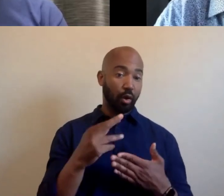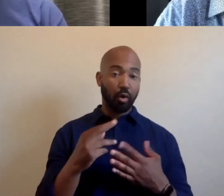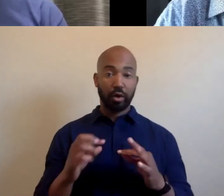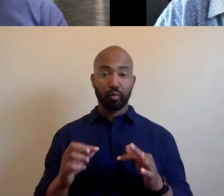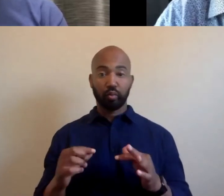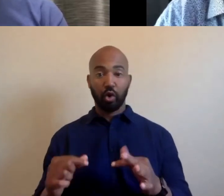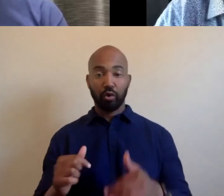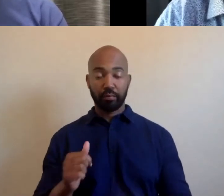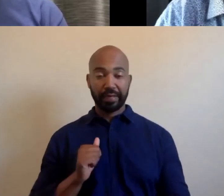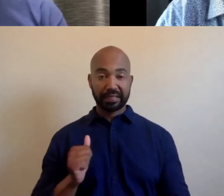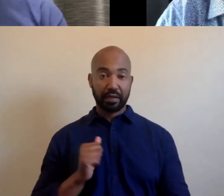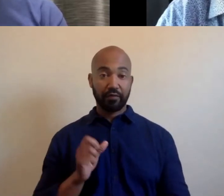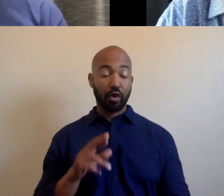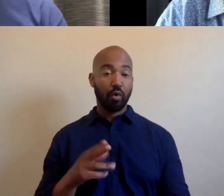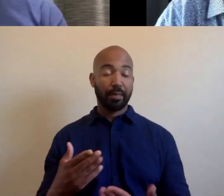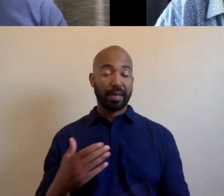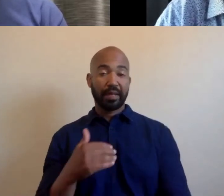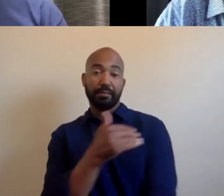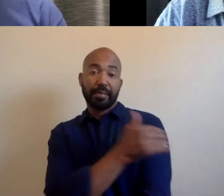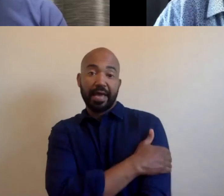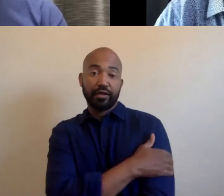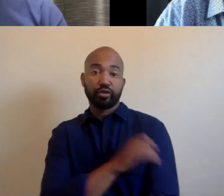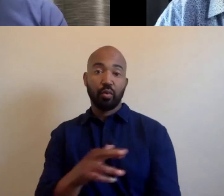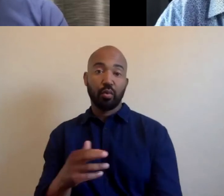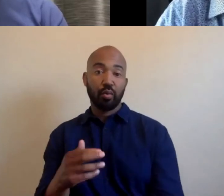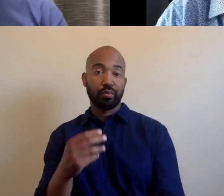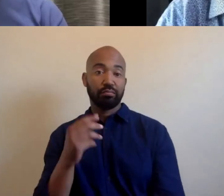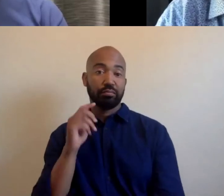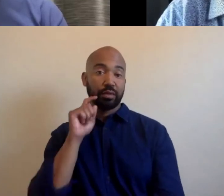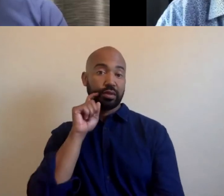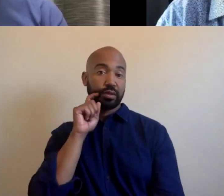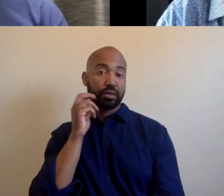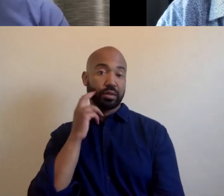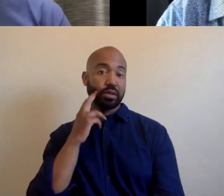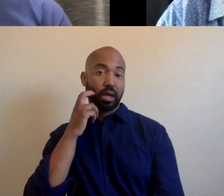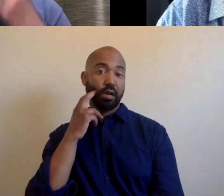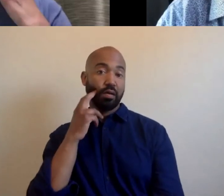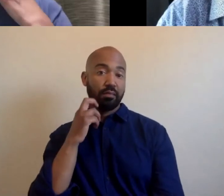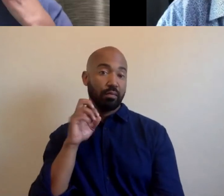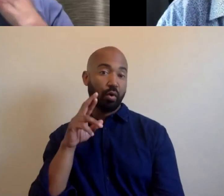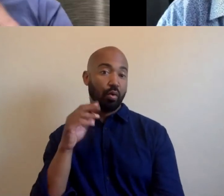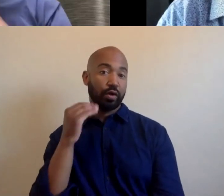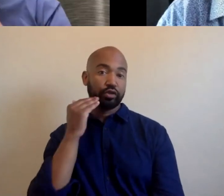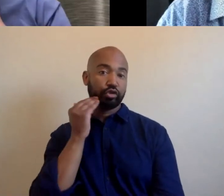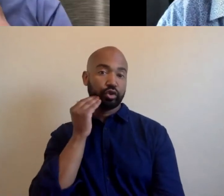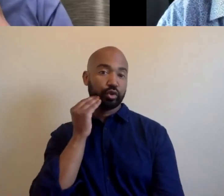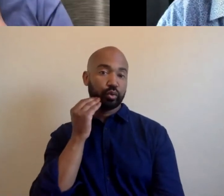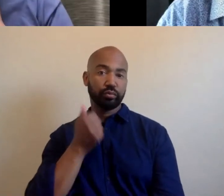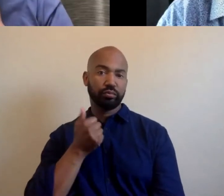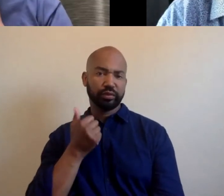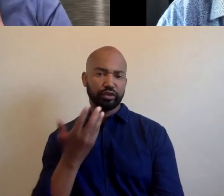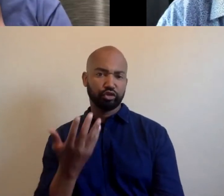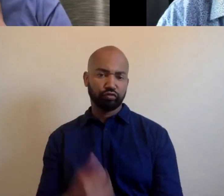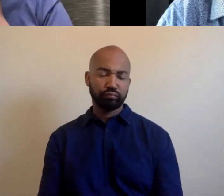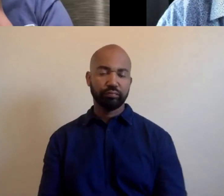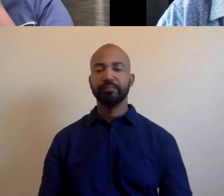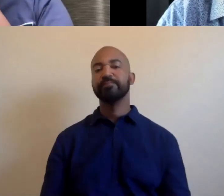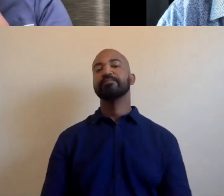is it better to use something like a nicotine patch or gum, or using something like to chew? Yeah, great question.